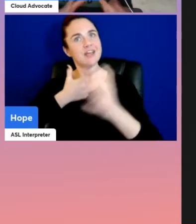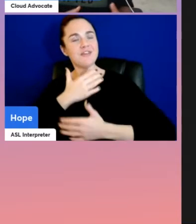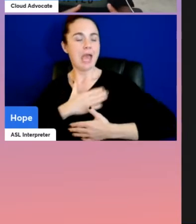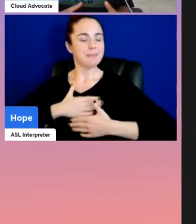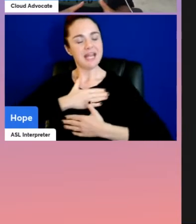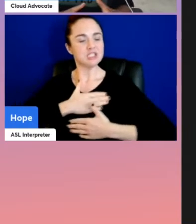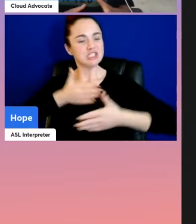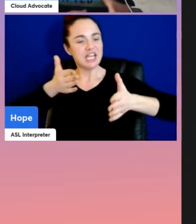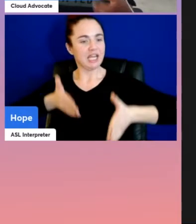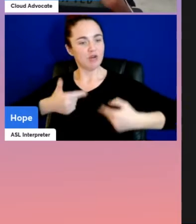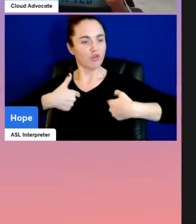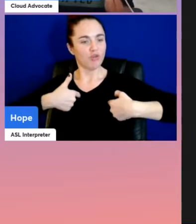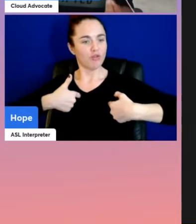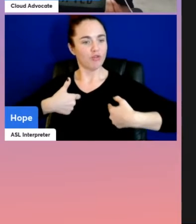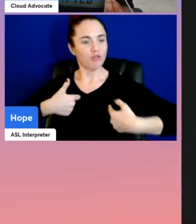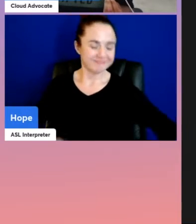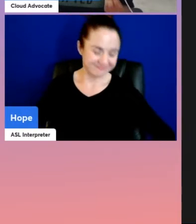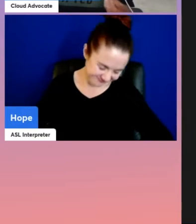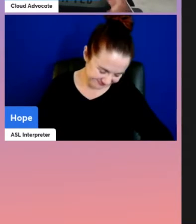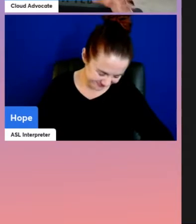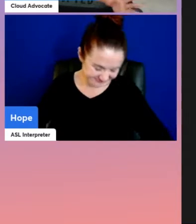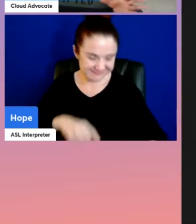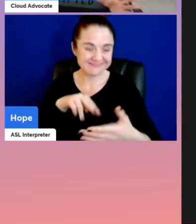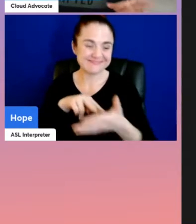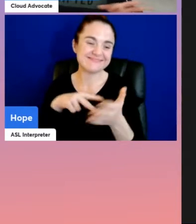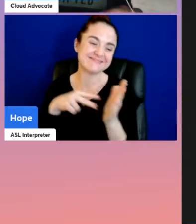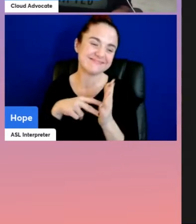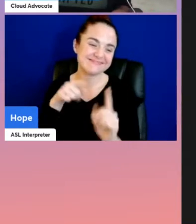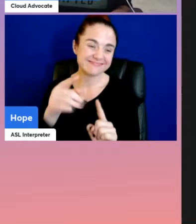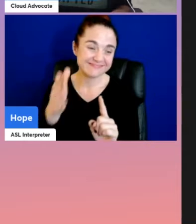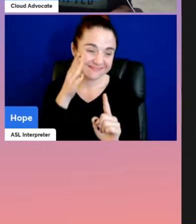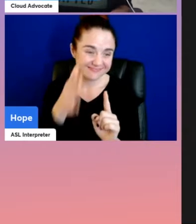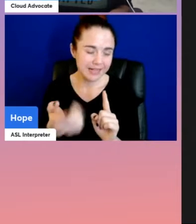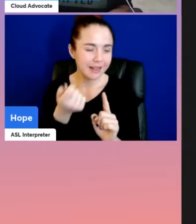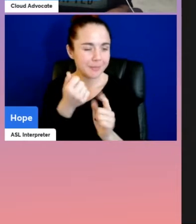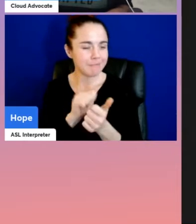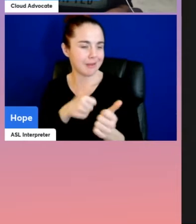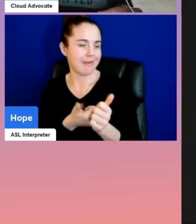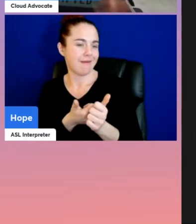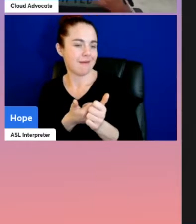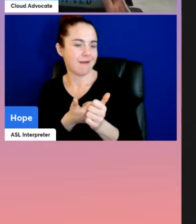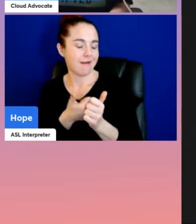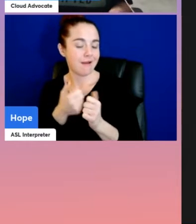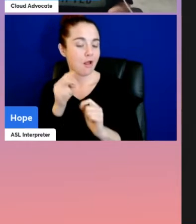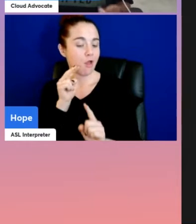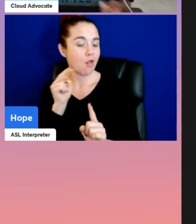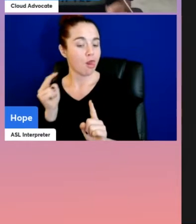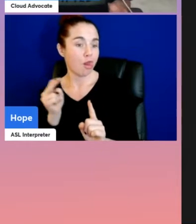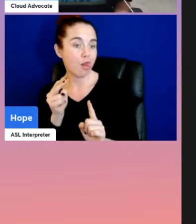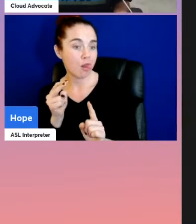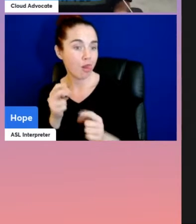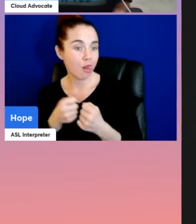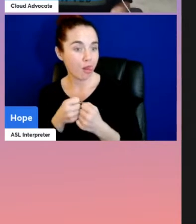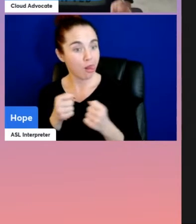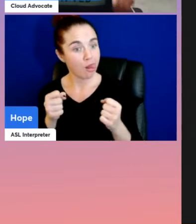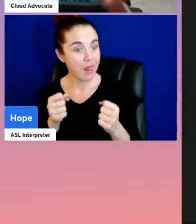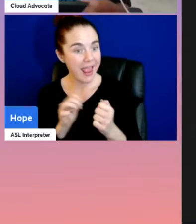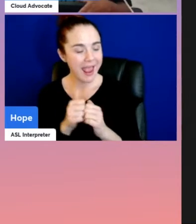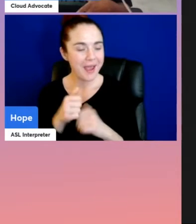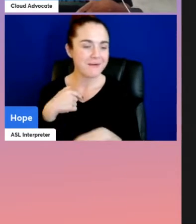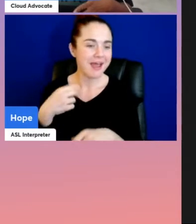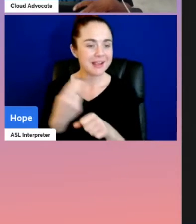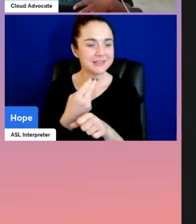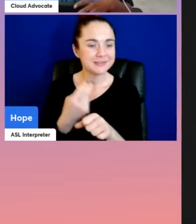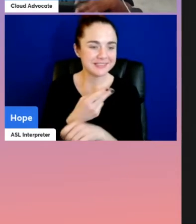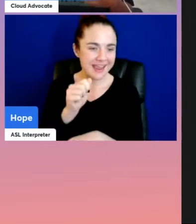as well, you will get a little behind the scenes look at how I use AI to gamify my